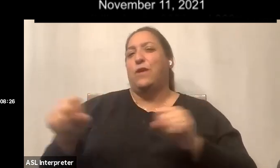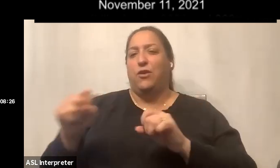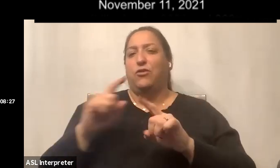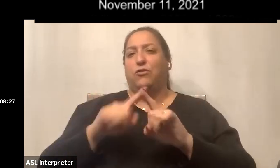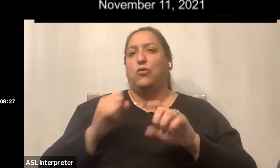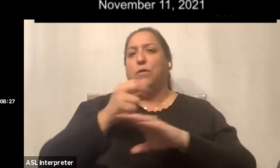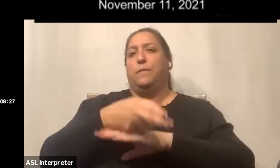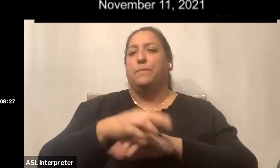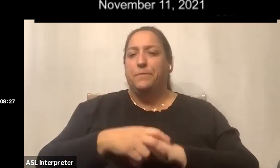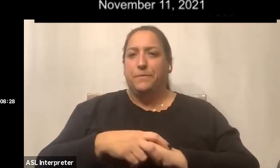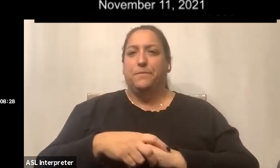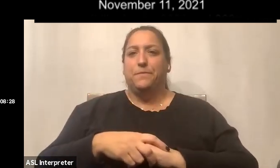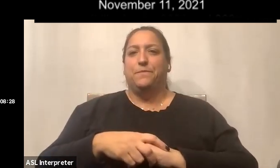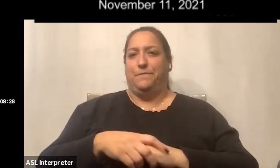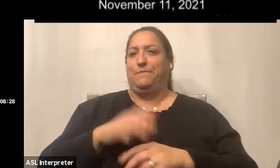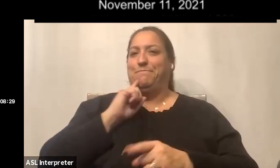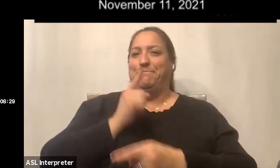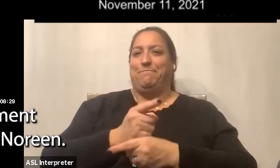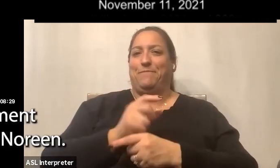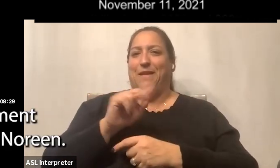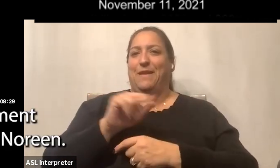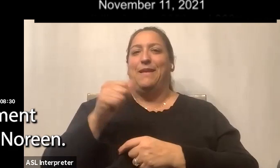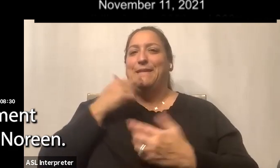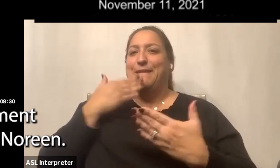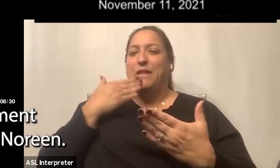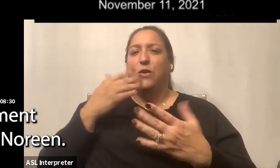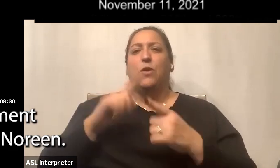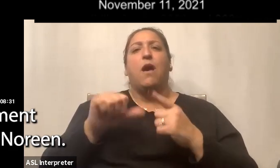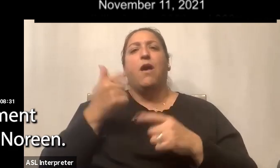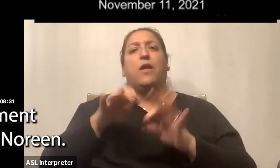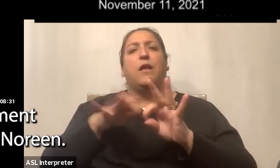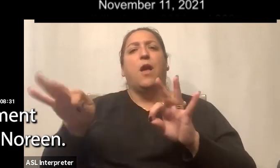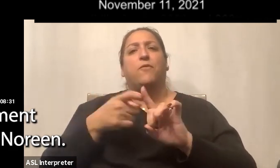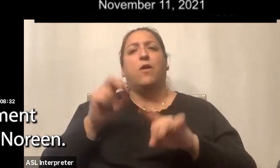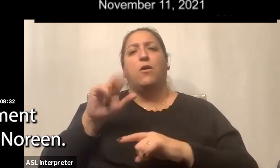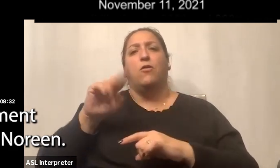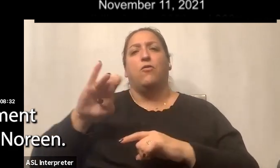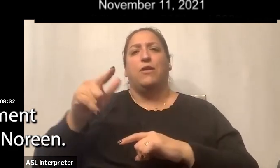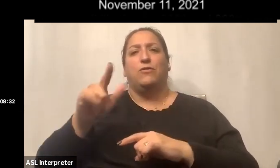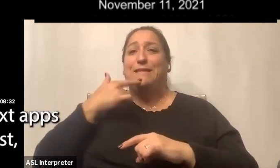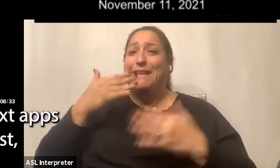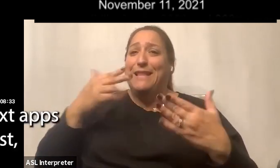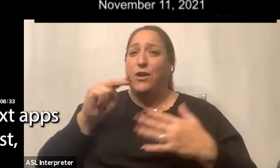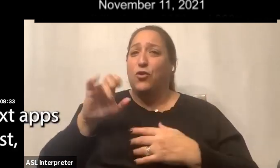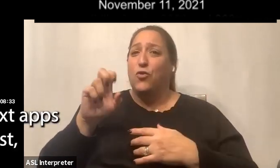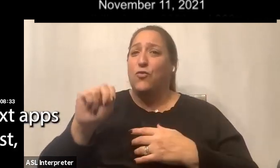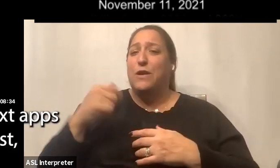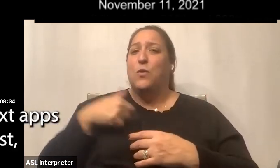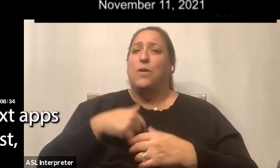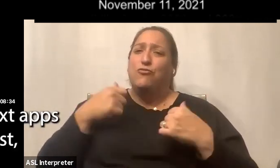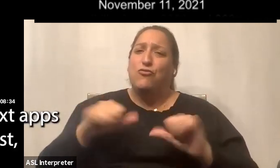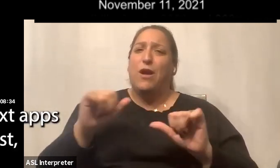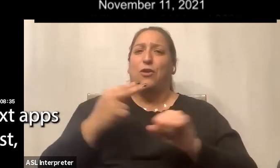it. Absolutely. Thank you. And we do have another comment from Rachel who says, thank you, Noreen. We have tried to